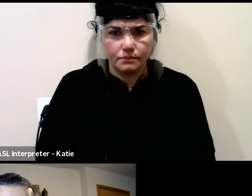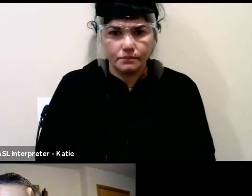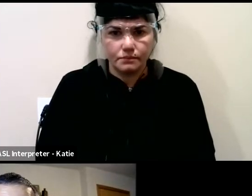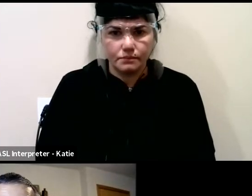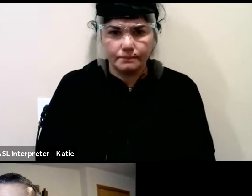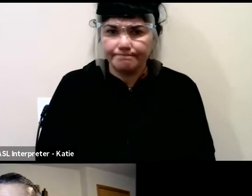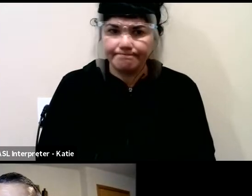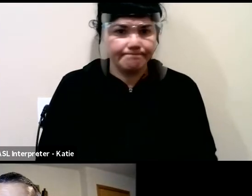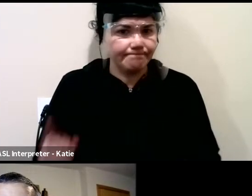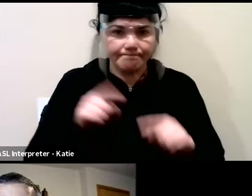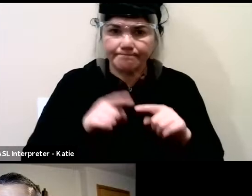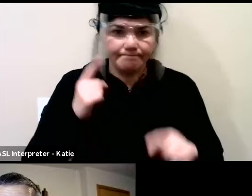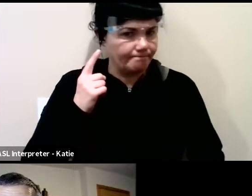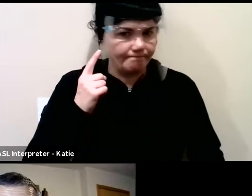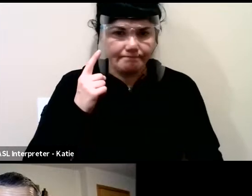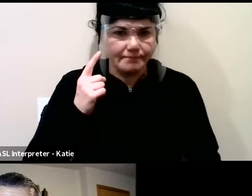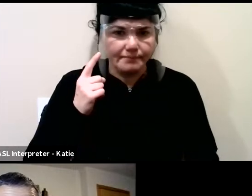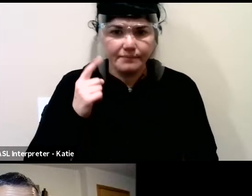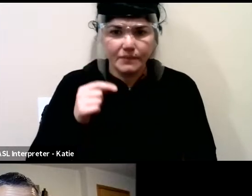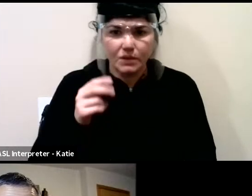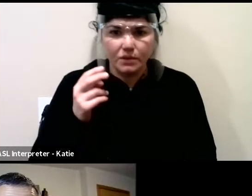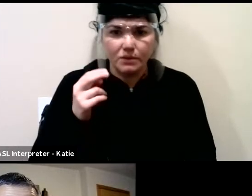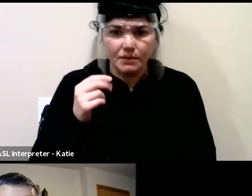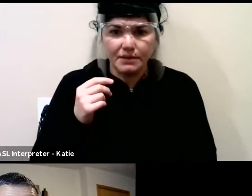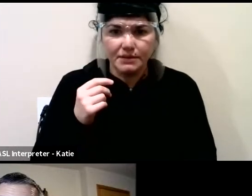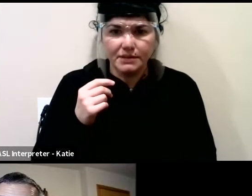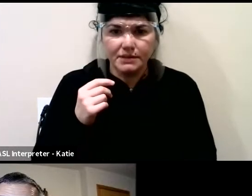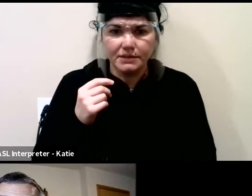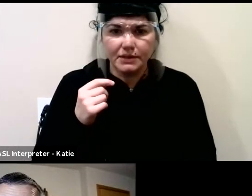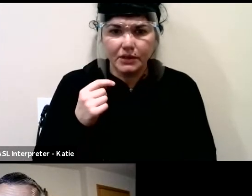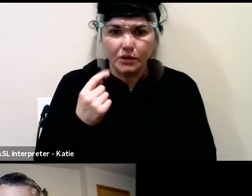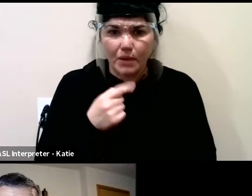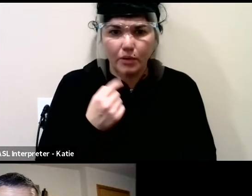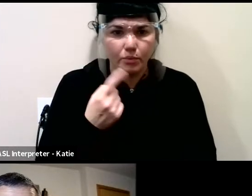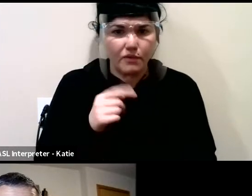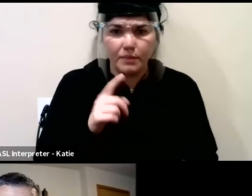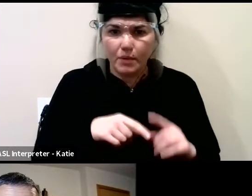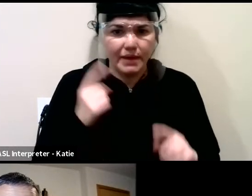mr lemoine we cannot hear you we see your lips moving but we can't hear you